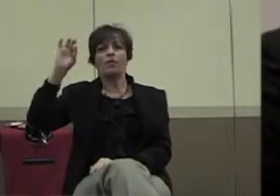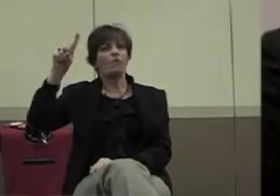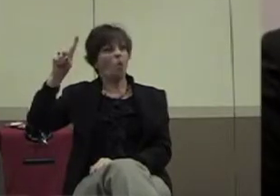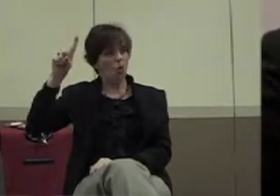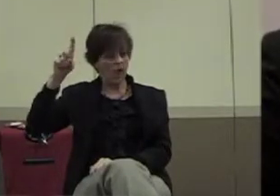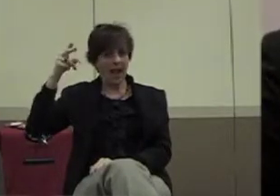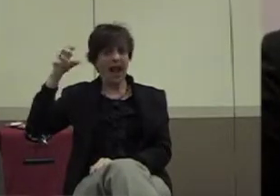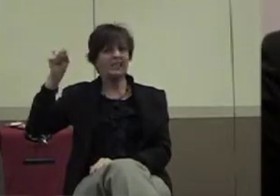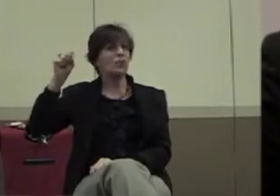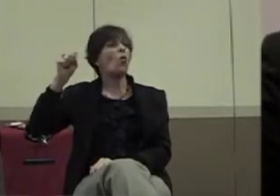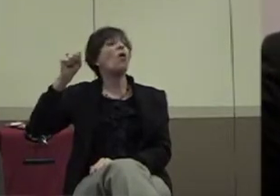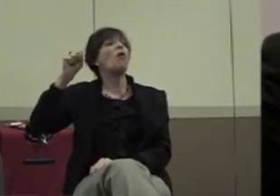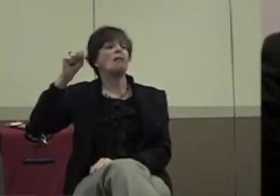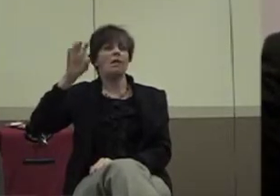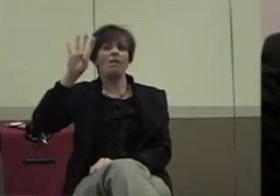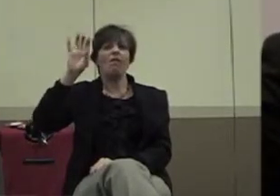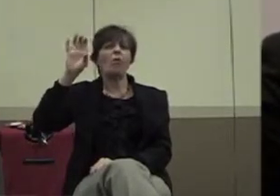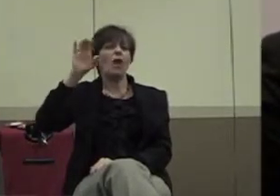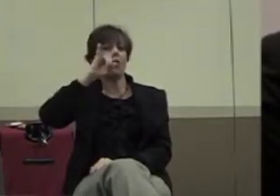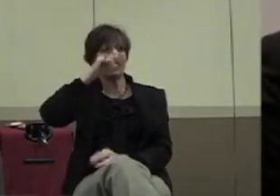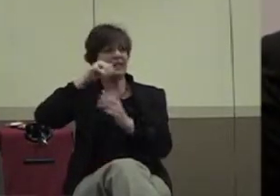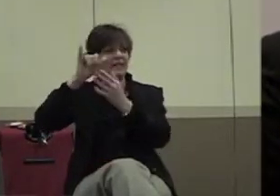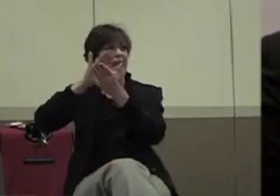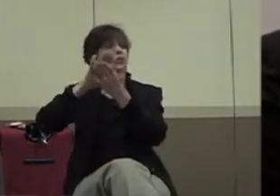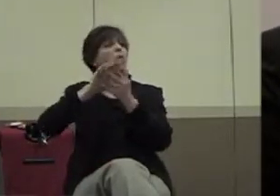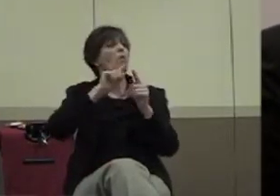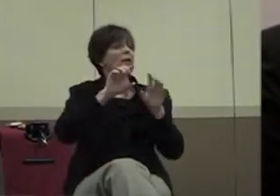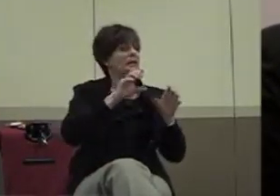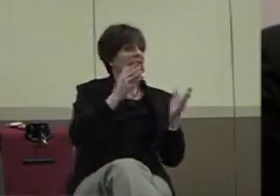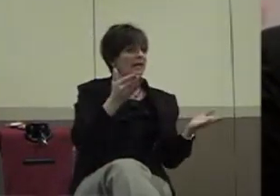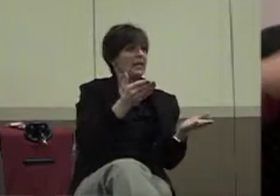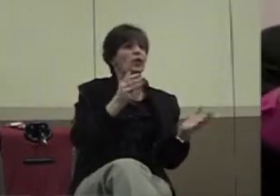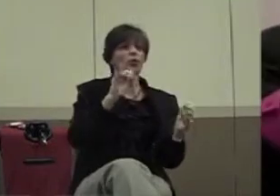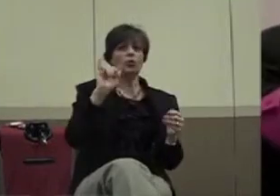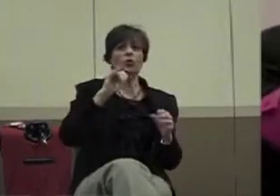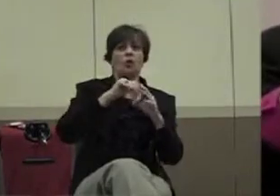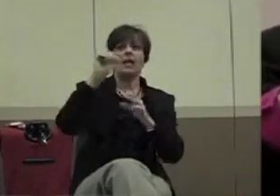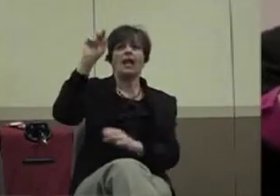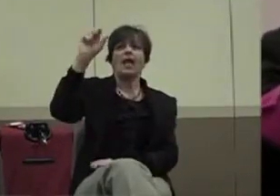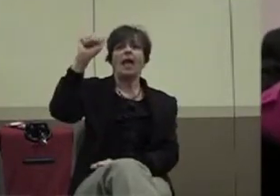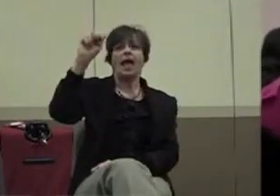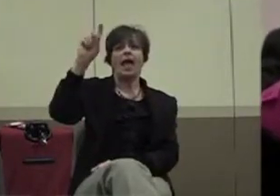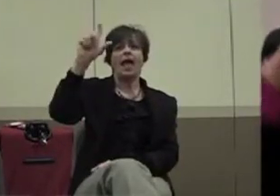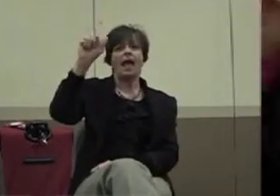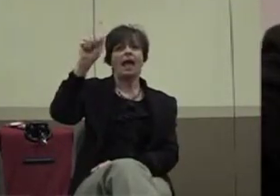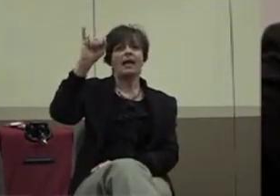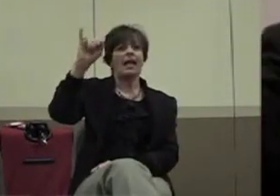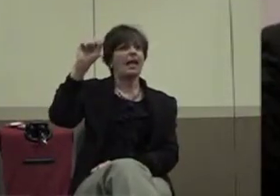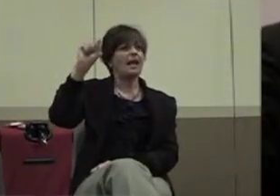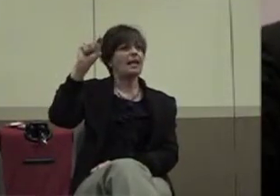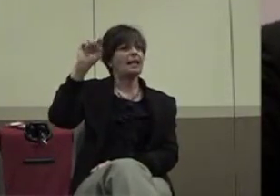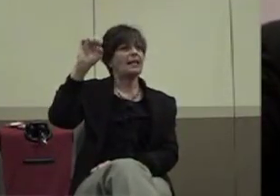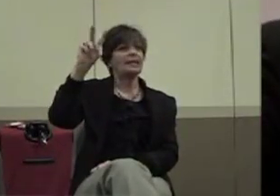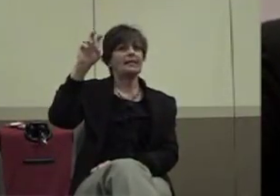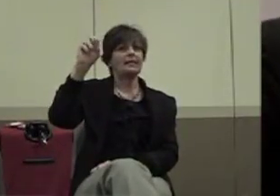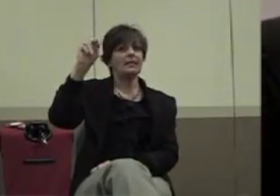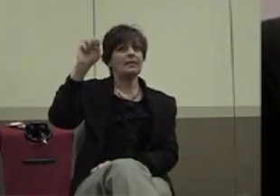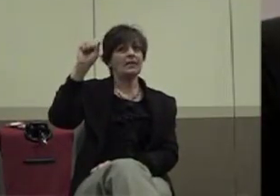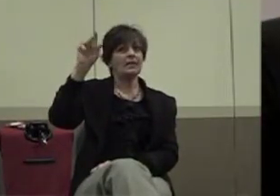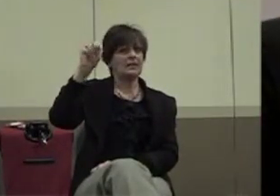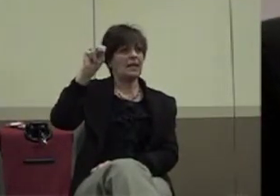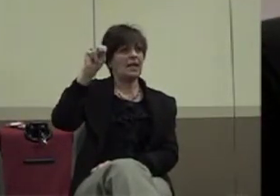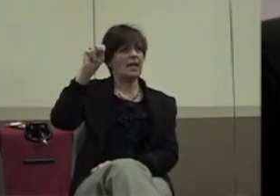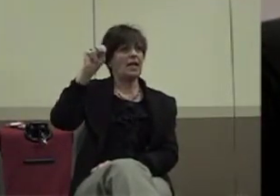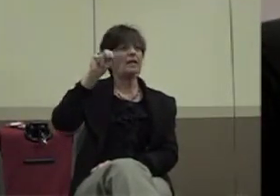been done up here in Chicago at Adlai Stevenson. And what Oklahoma did, Adlai Stevenson has